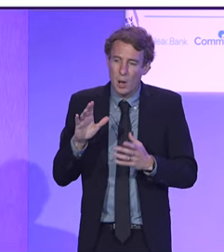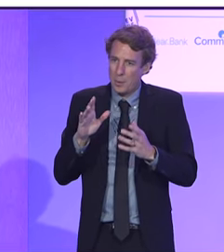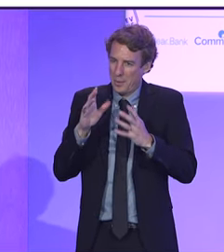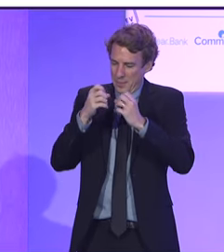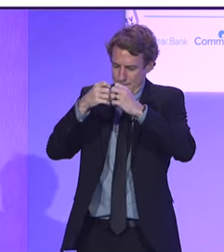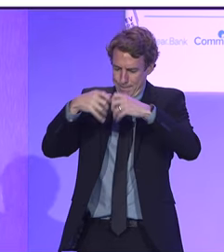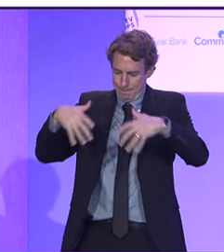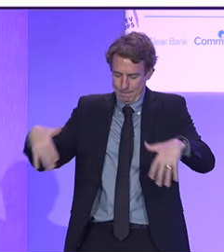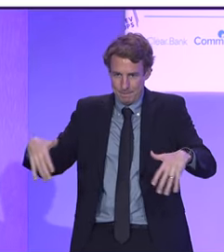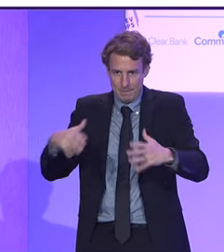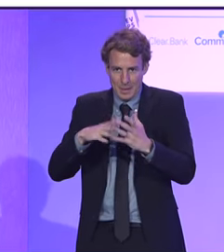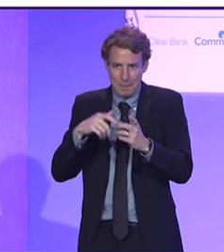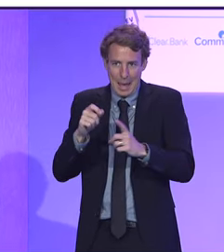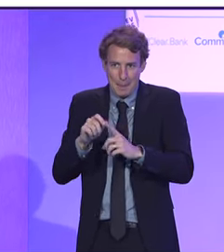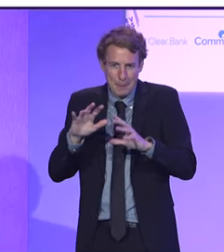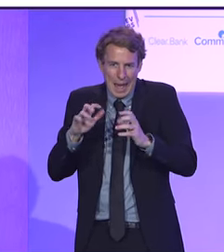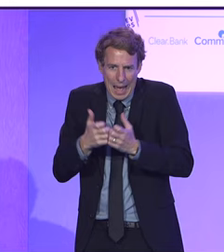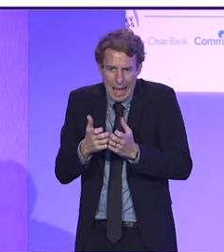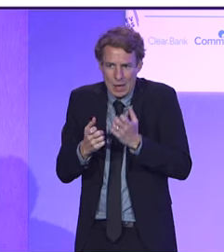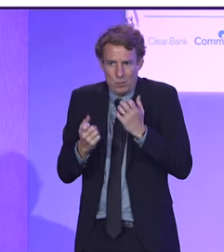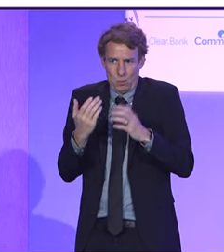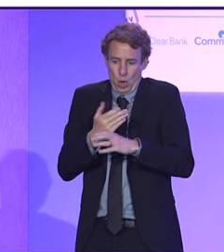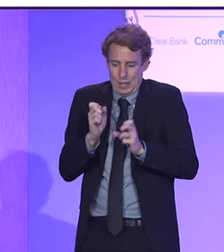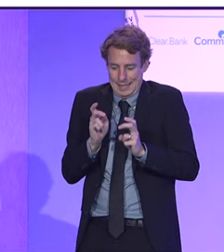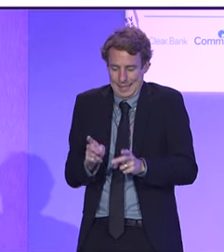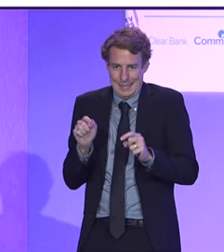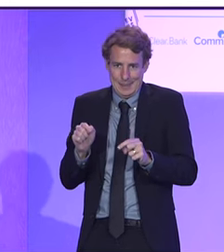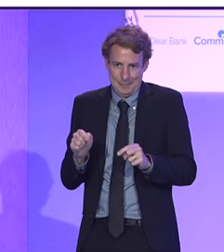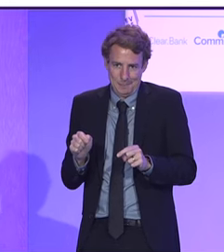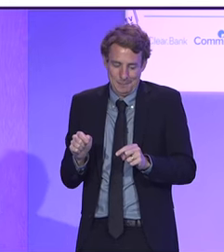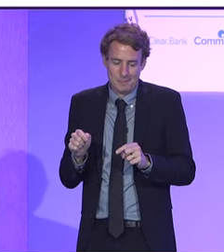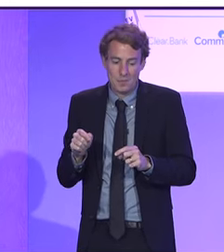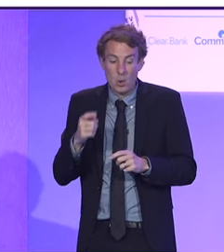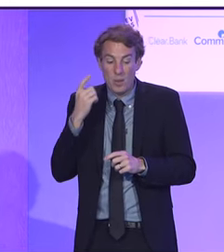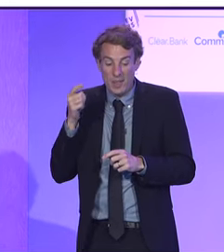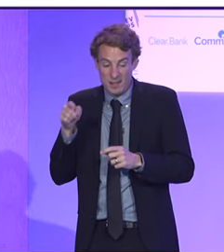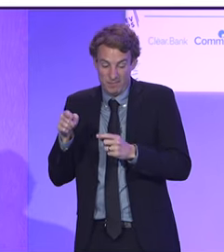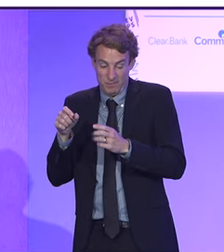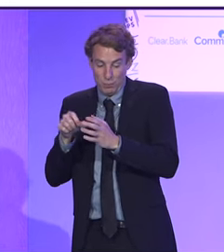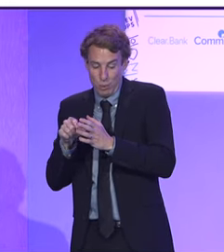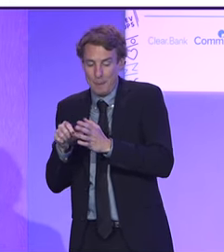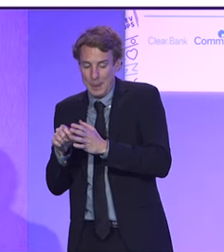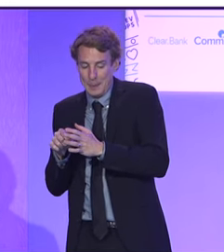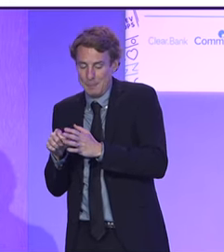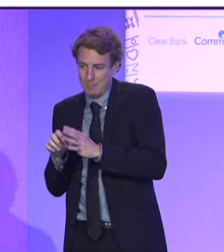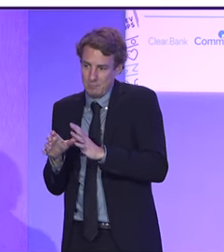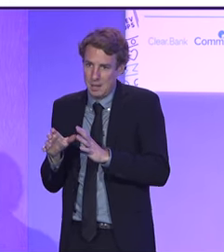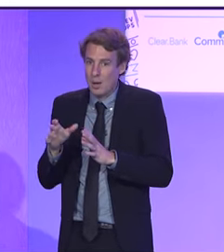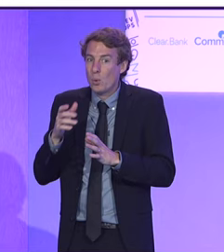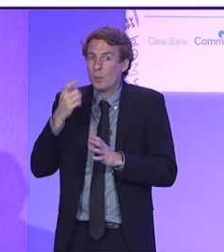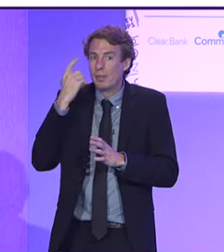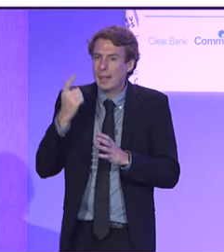happened systemically. So if we encounter this archetype, when we encounter this archetype, we usually look at a problem